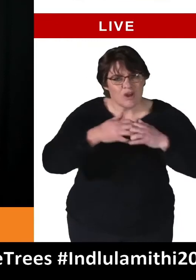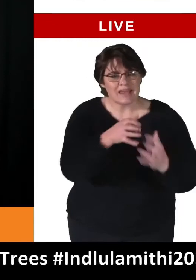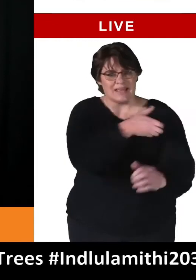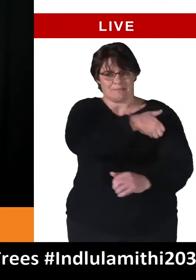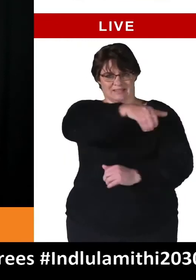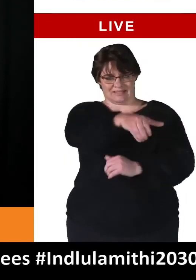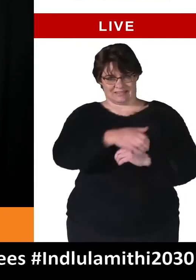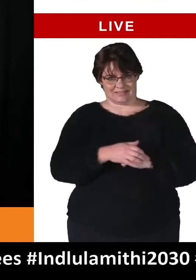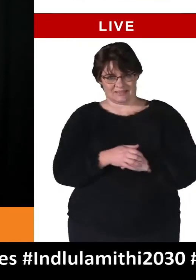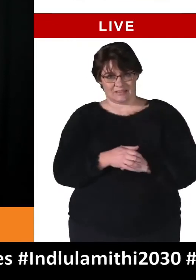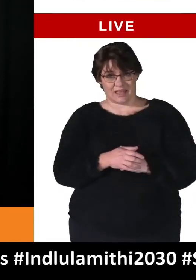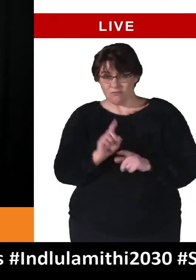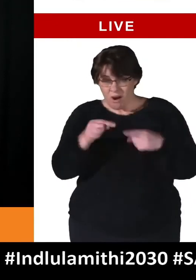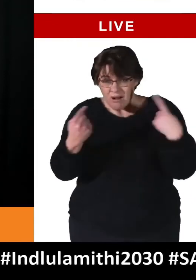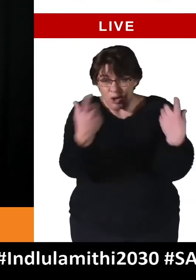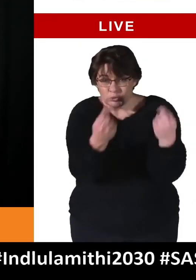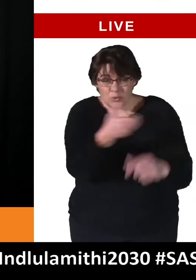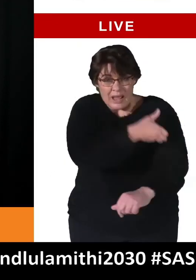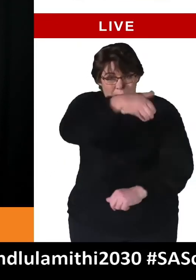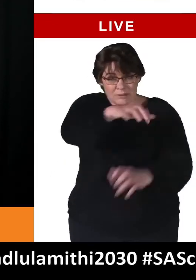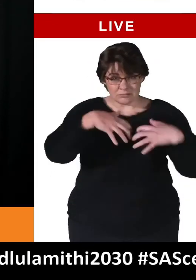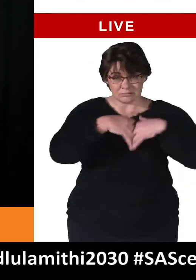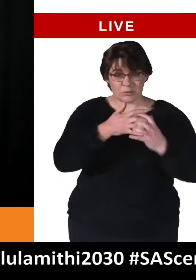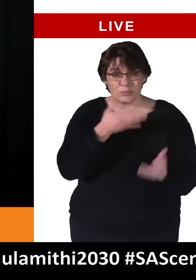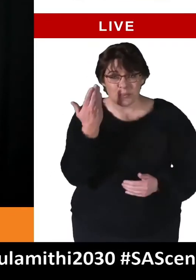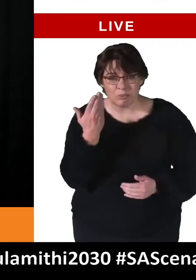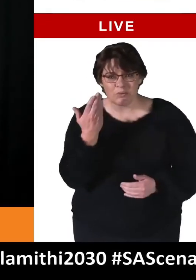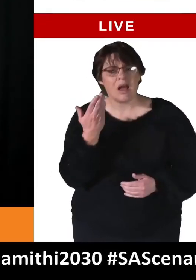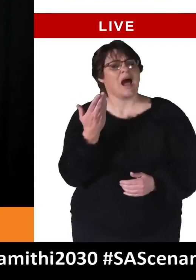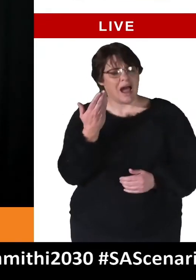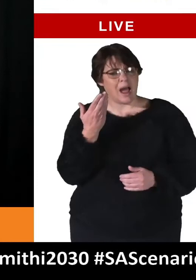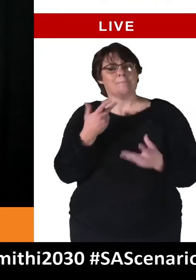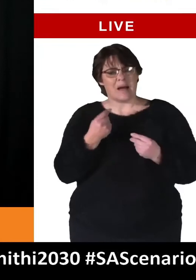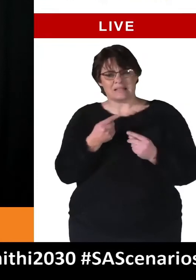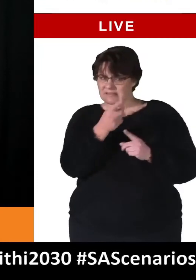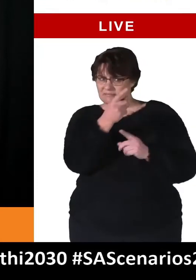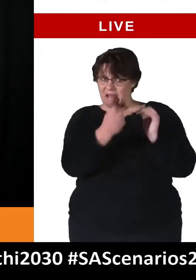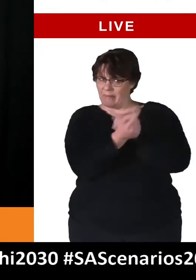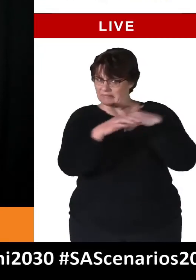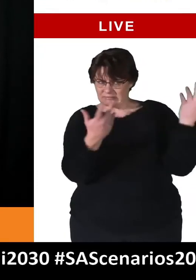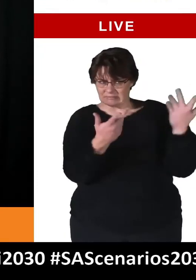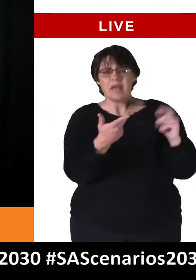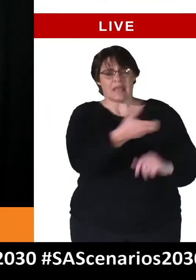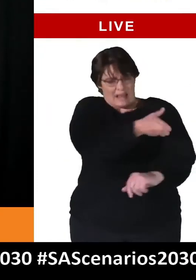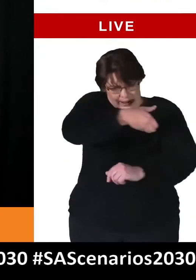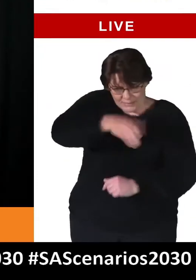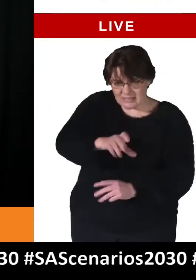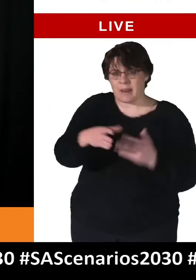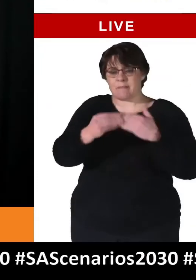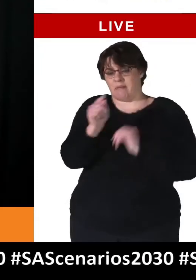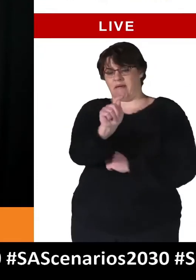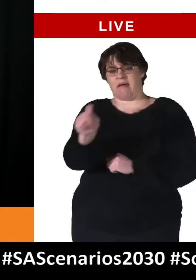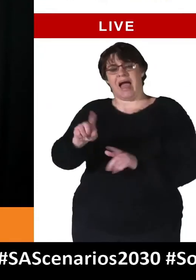capacity. And if we can't create that capacity, we must find different ways of capacitating members so